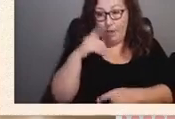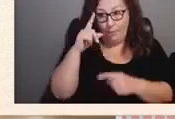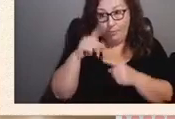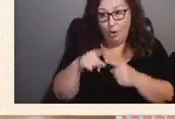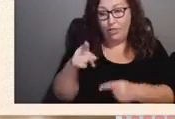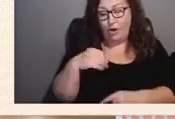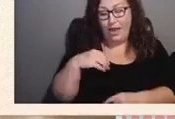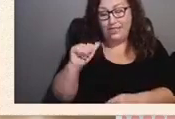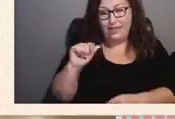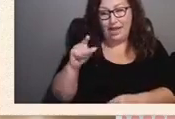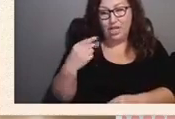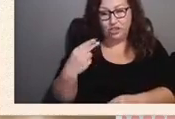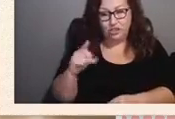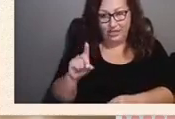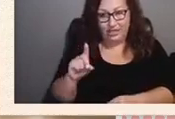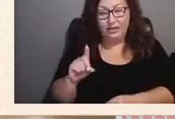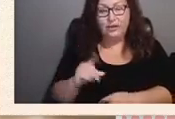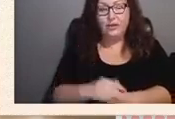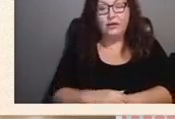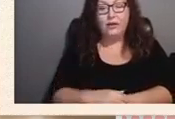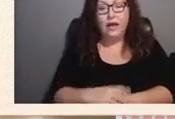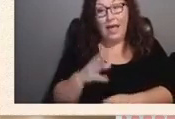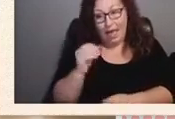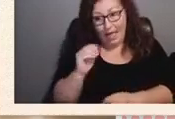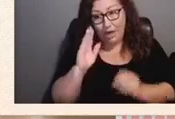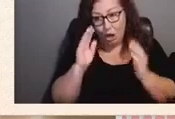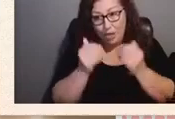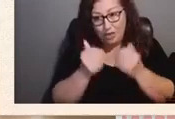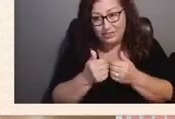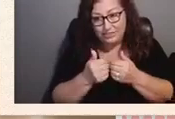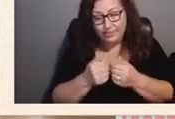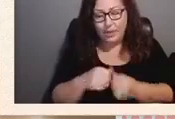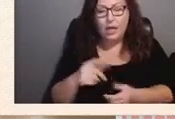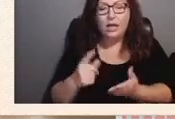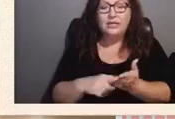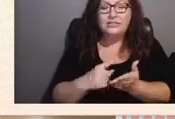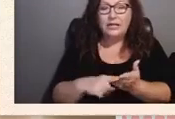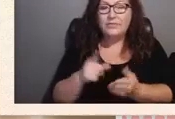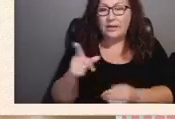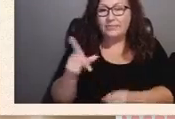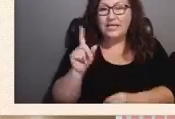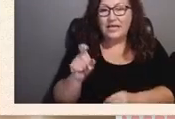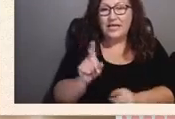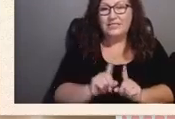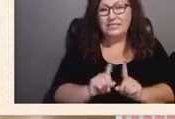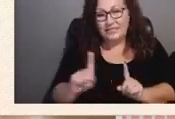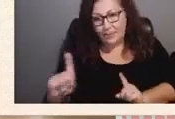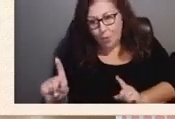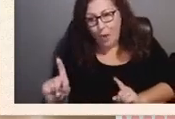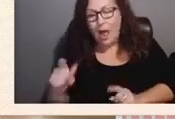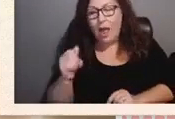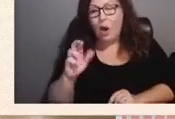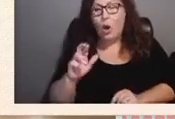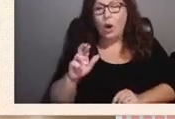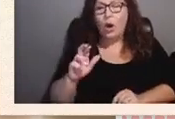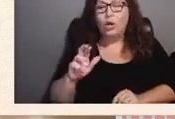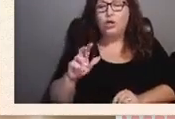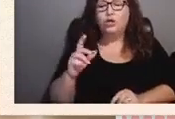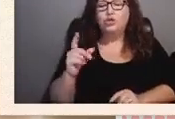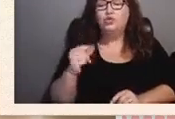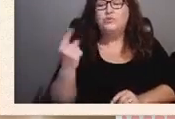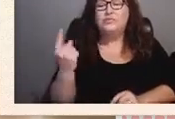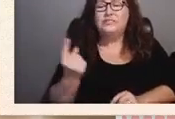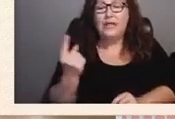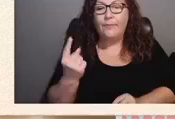ADHD and autism. Sometimes he needs to step away or go do something to like